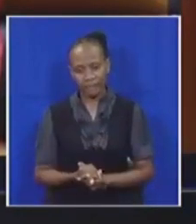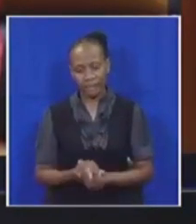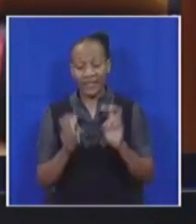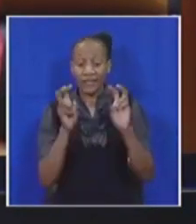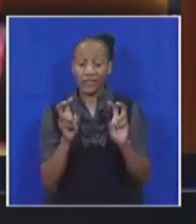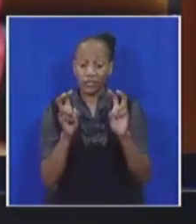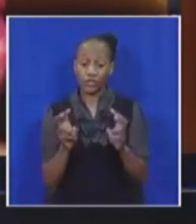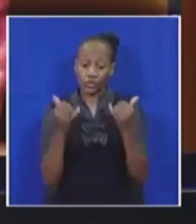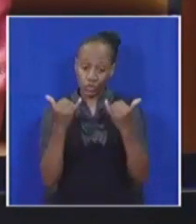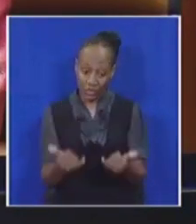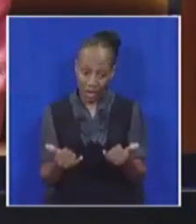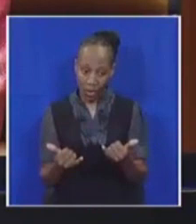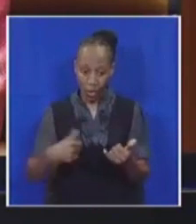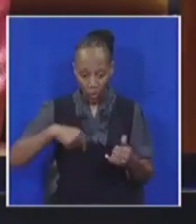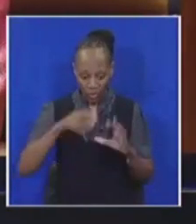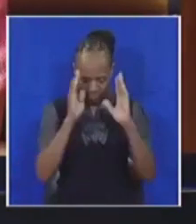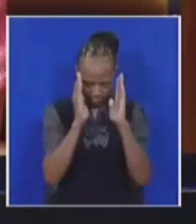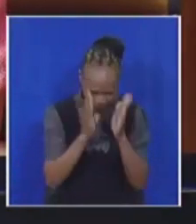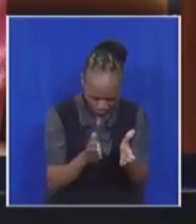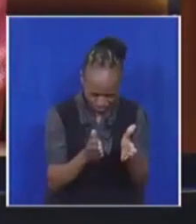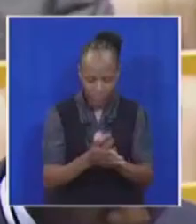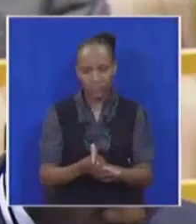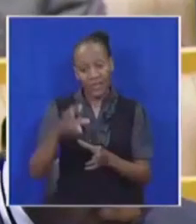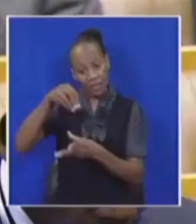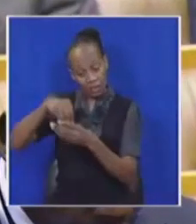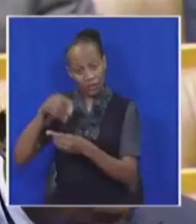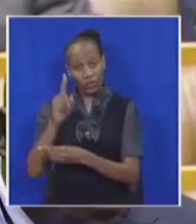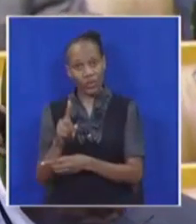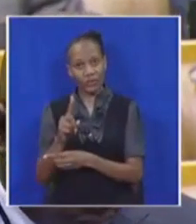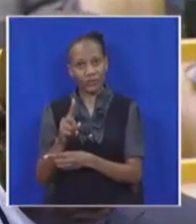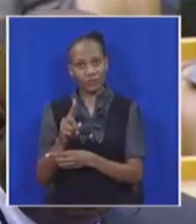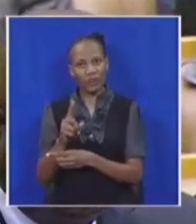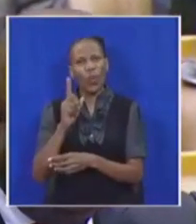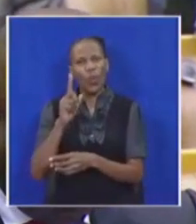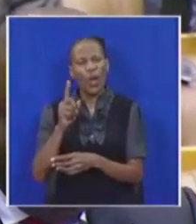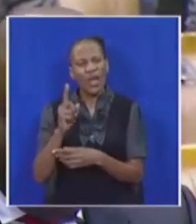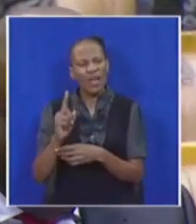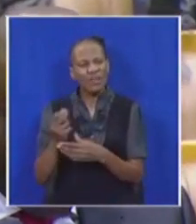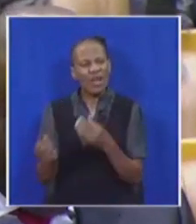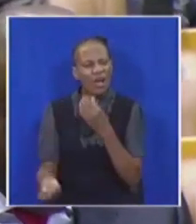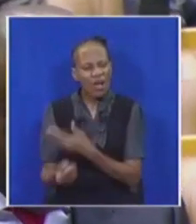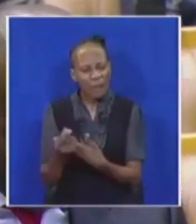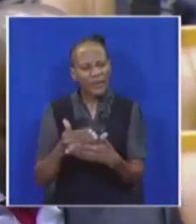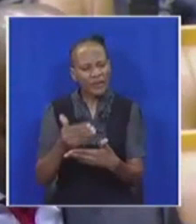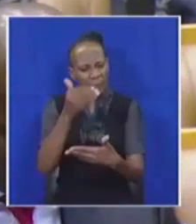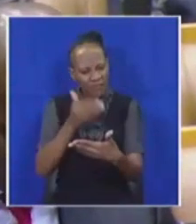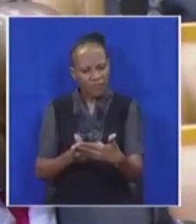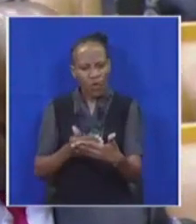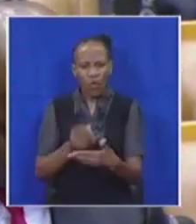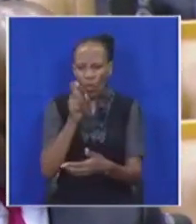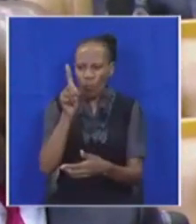is therefore receiving attention, including the circumstances which led to it being dropped in the